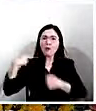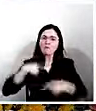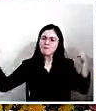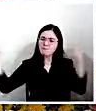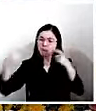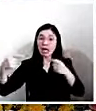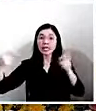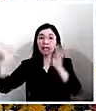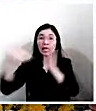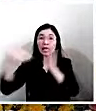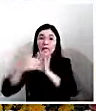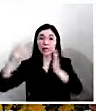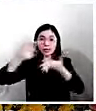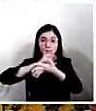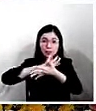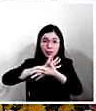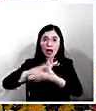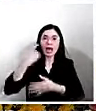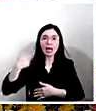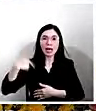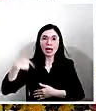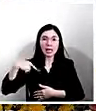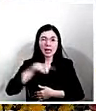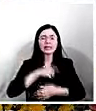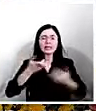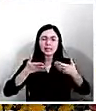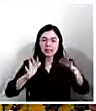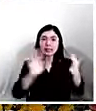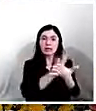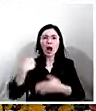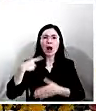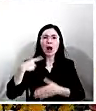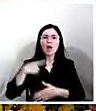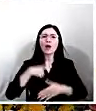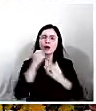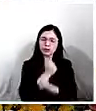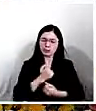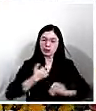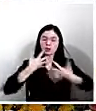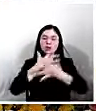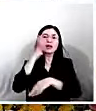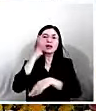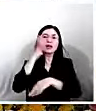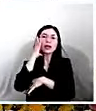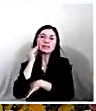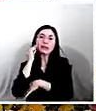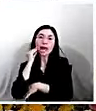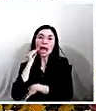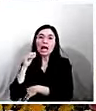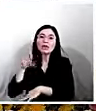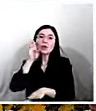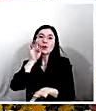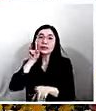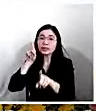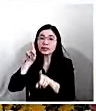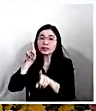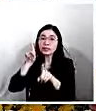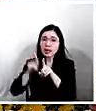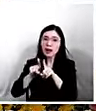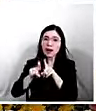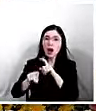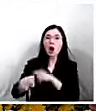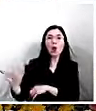Let us share our inspirational experiences for our brothers and sisters who experience the